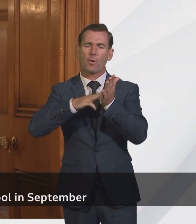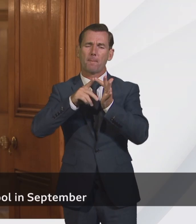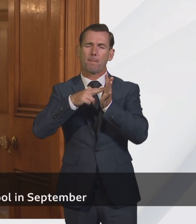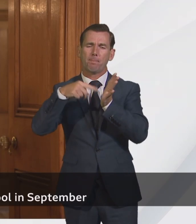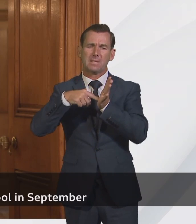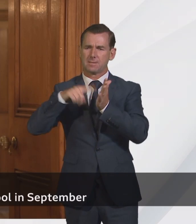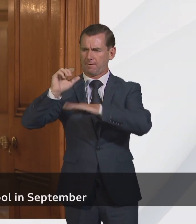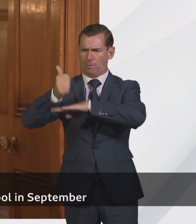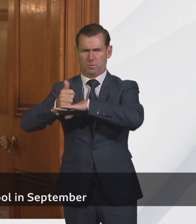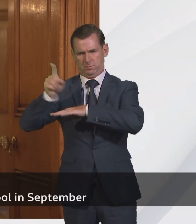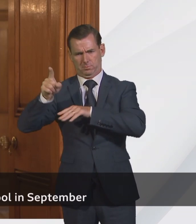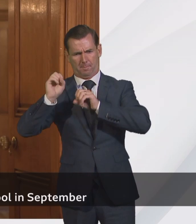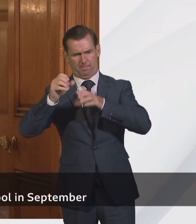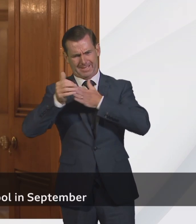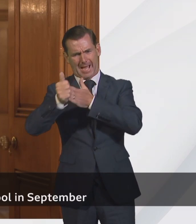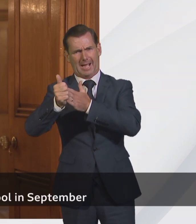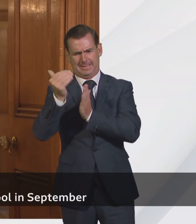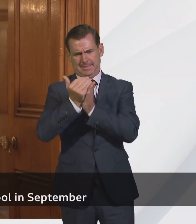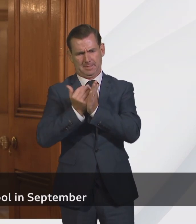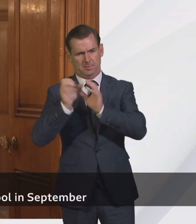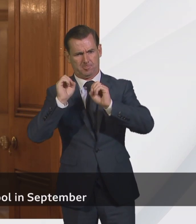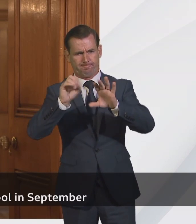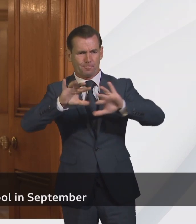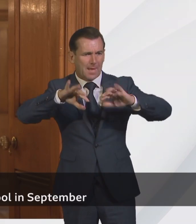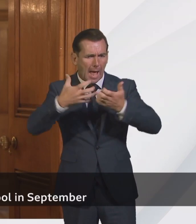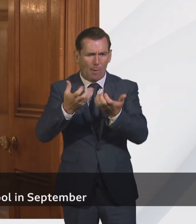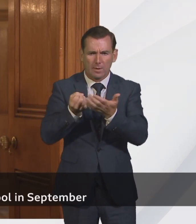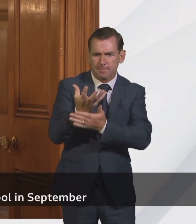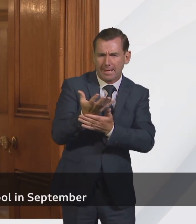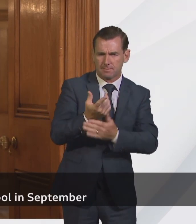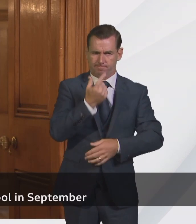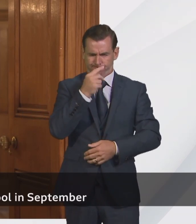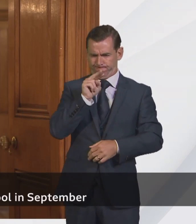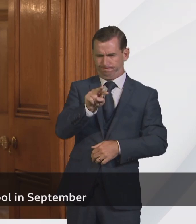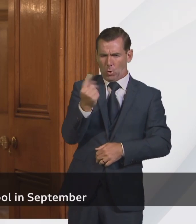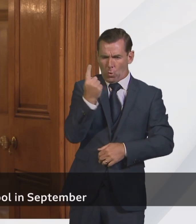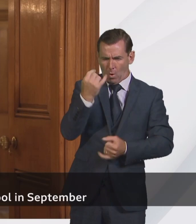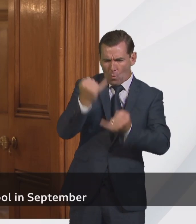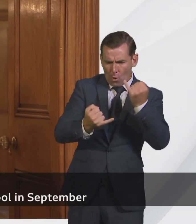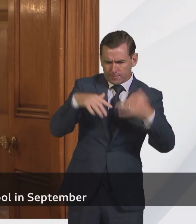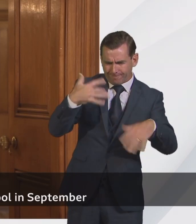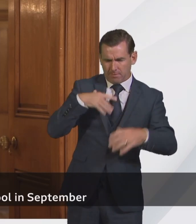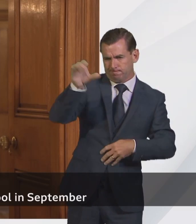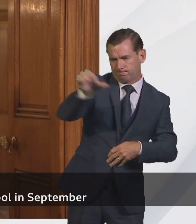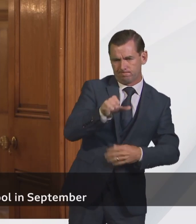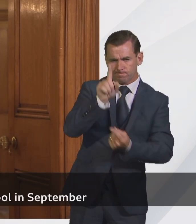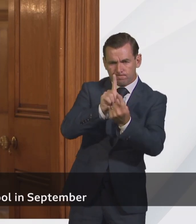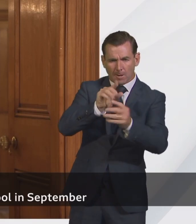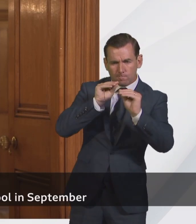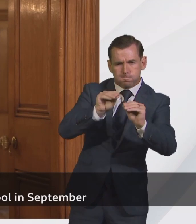be best spent, which will include intervention programmes, access to technology, or summer